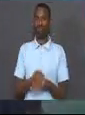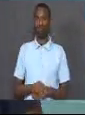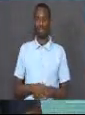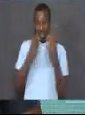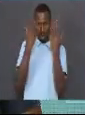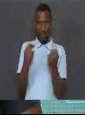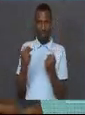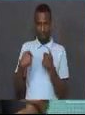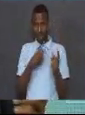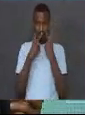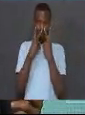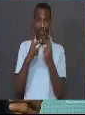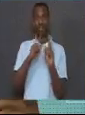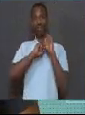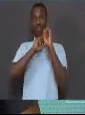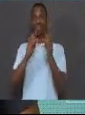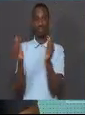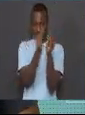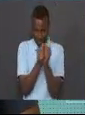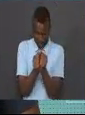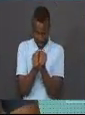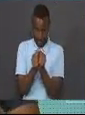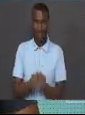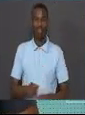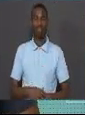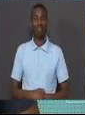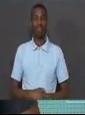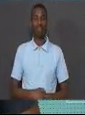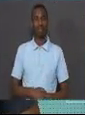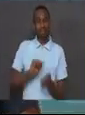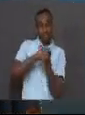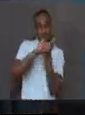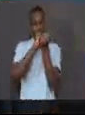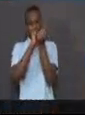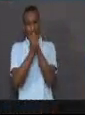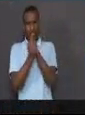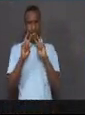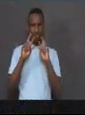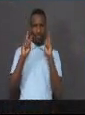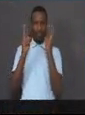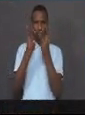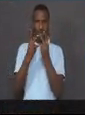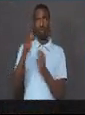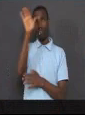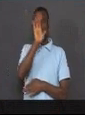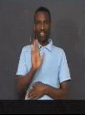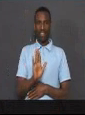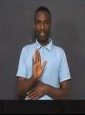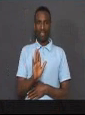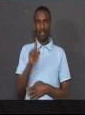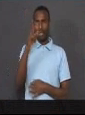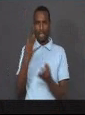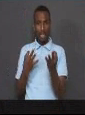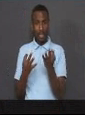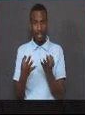problem. Let us look at the answer together. The change in volume of